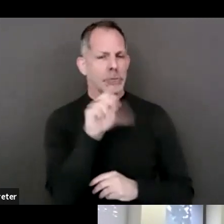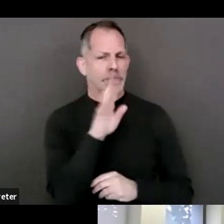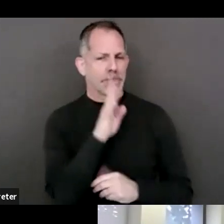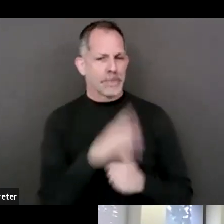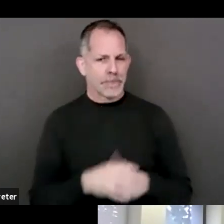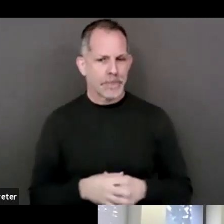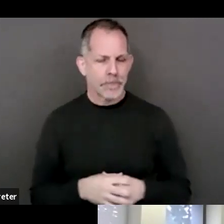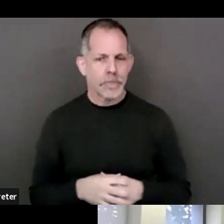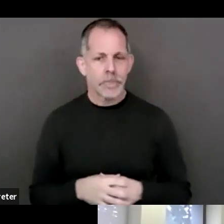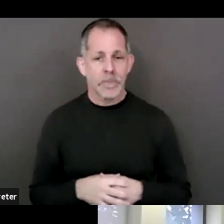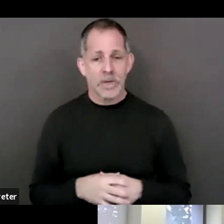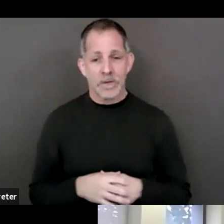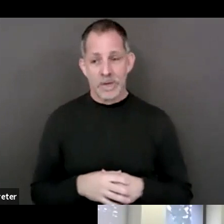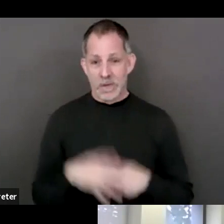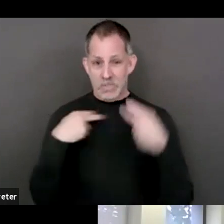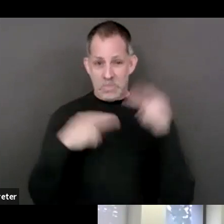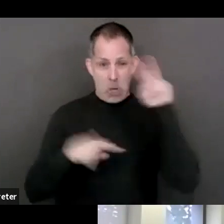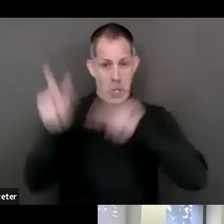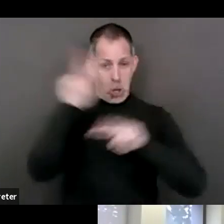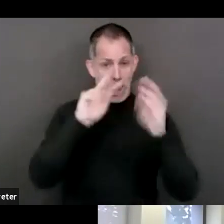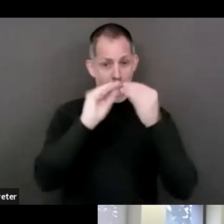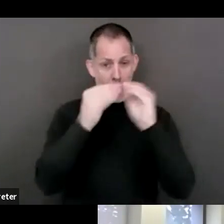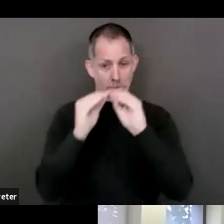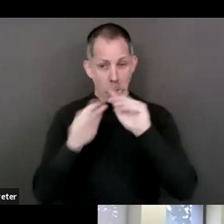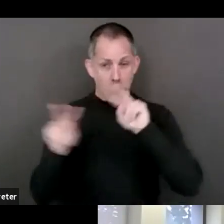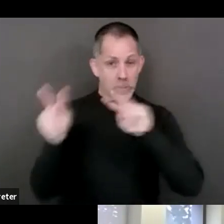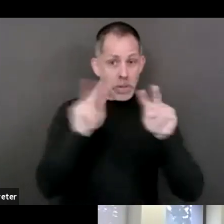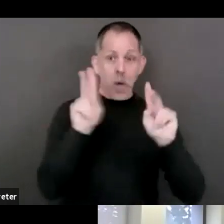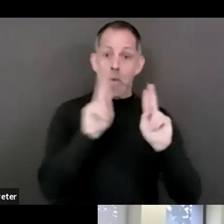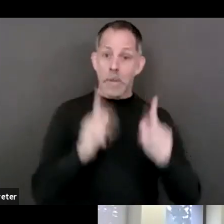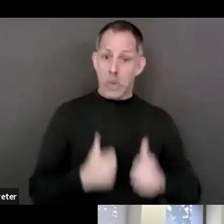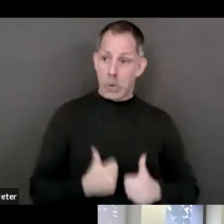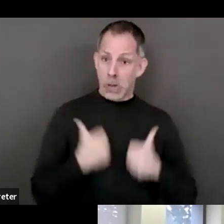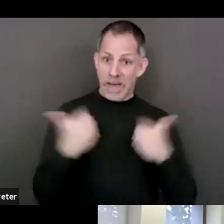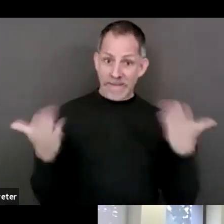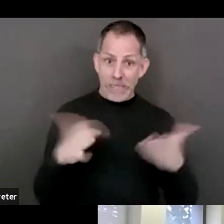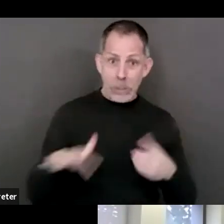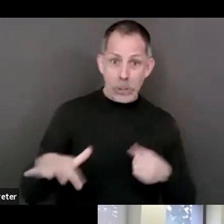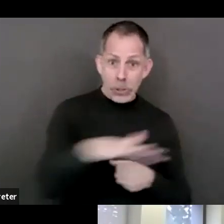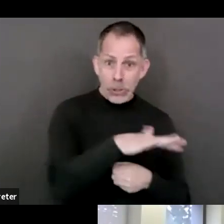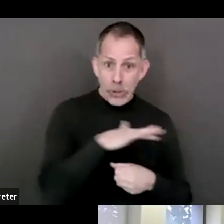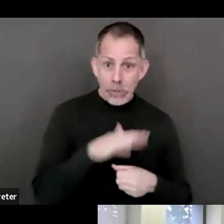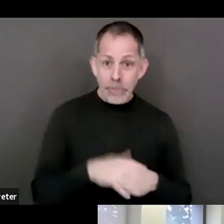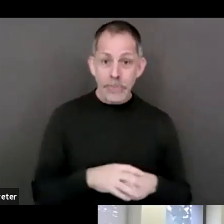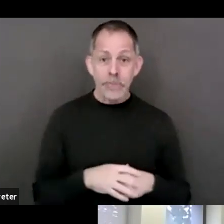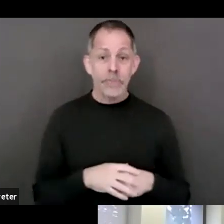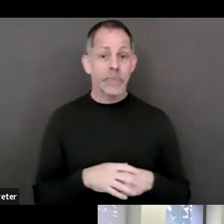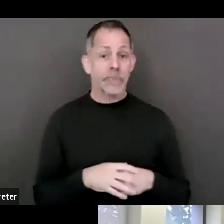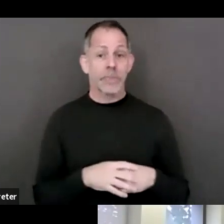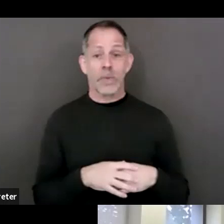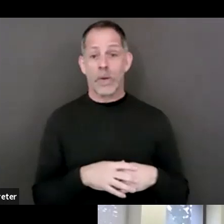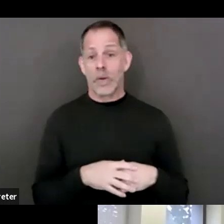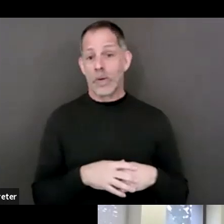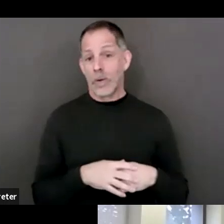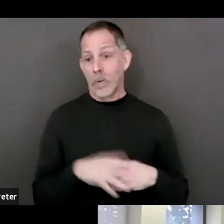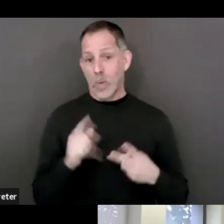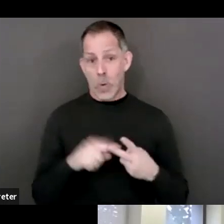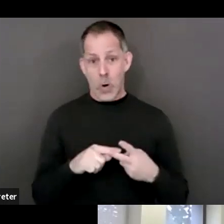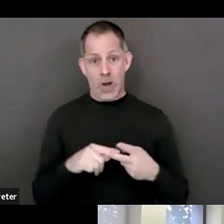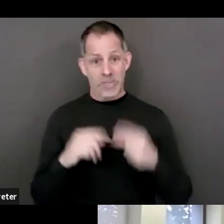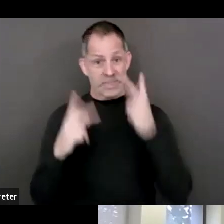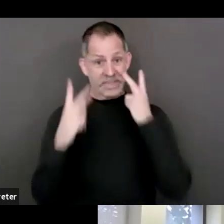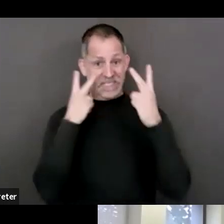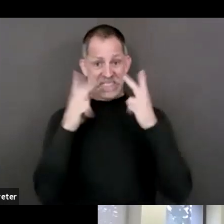our personal lives or in wherever we're getting our information, we're probably hearing about more severe cases in younger folks